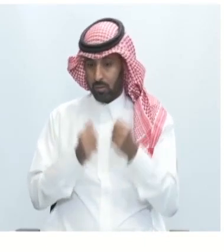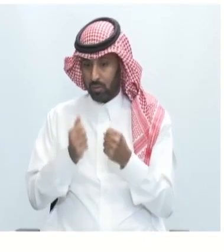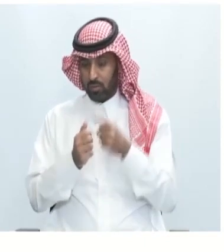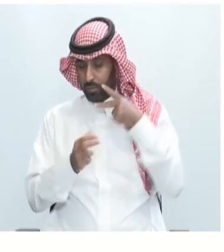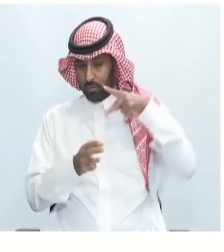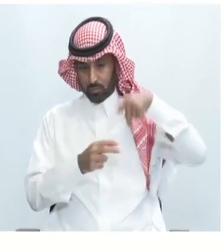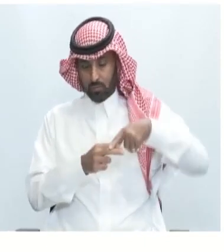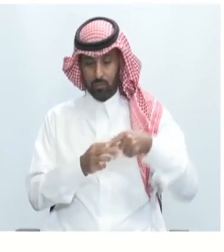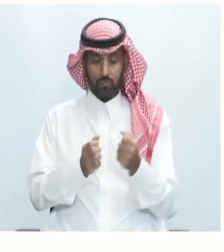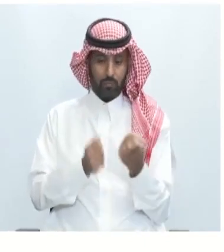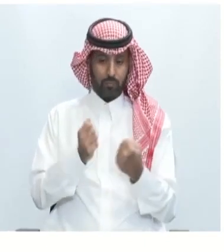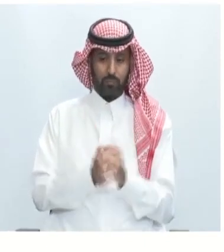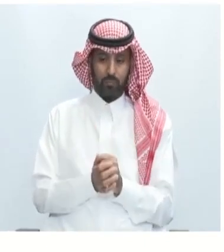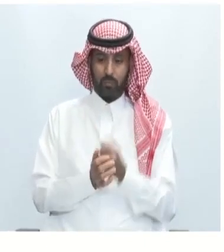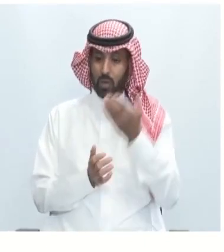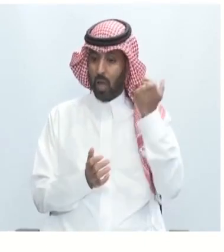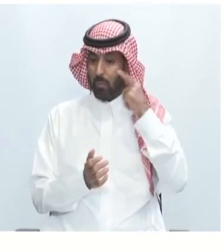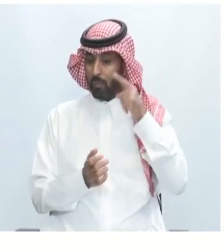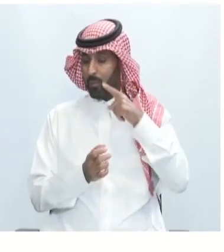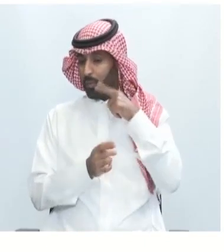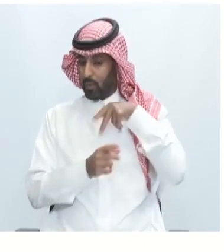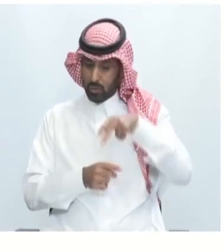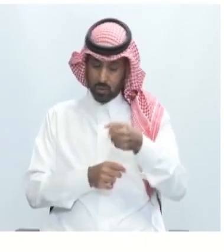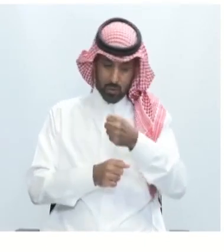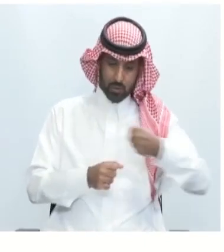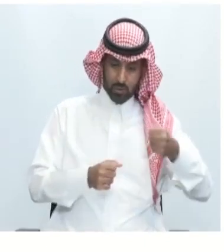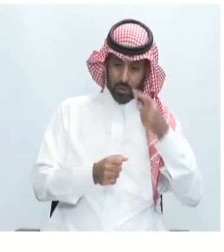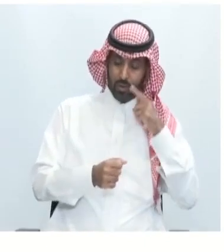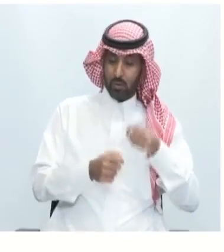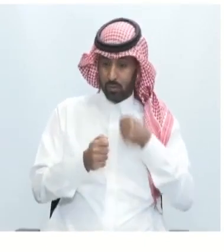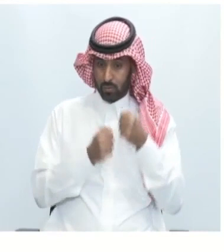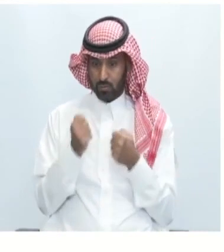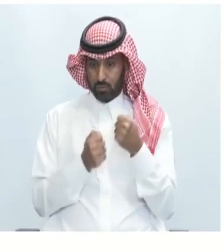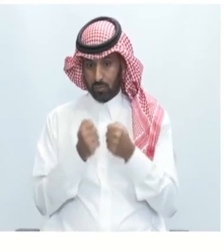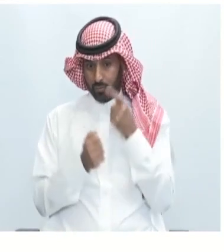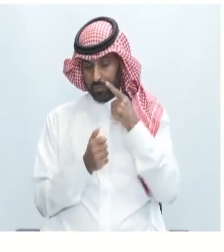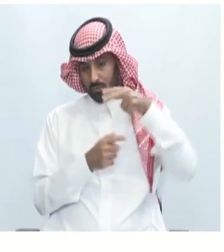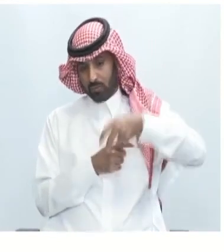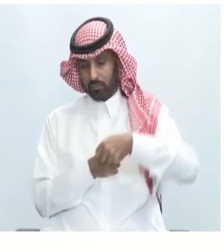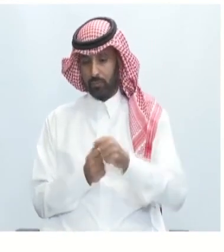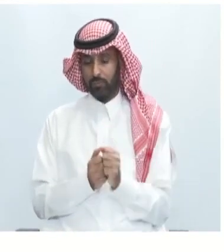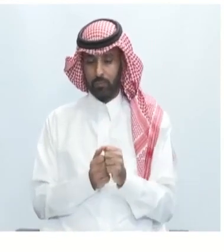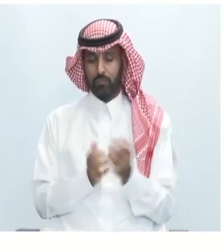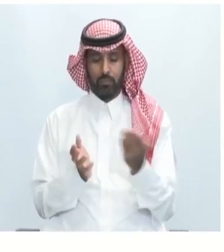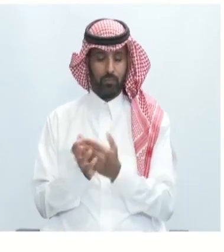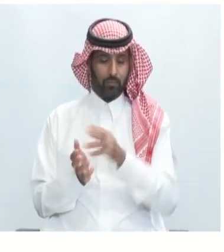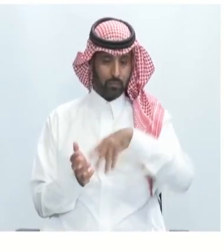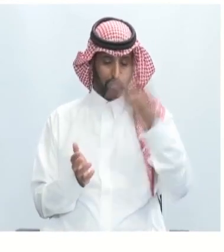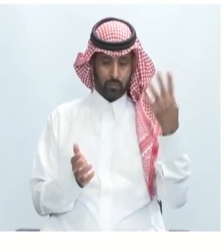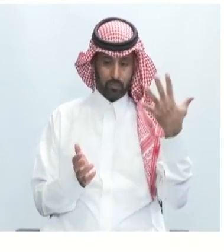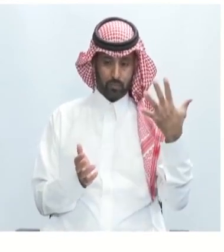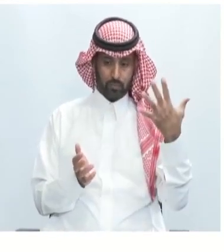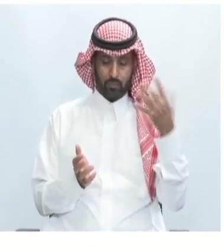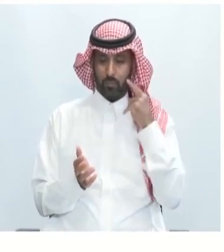before. Yes, before he got into his car, he had been jogging. Excellent. Number